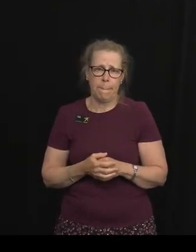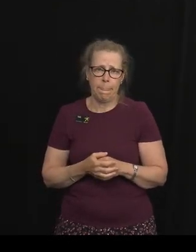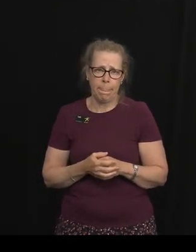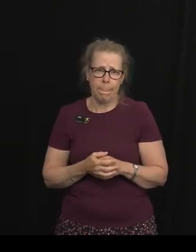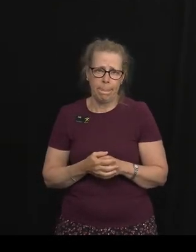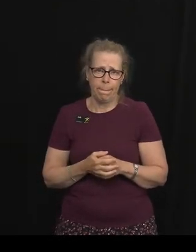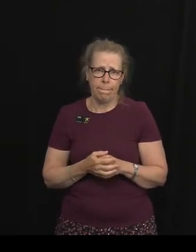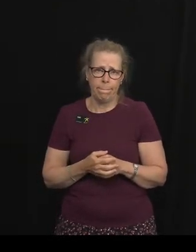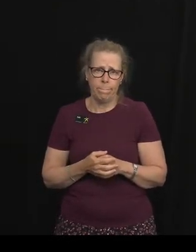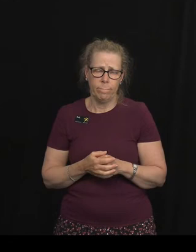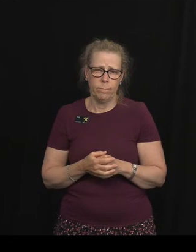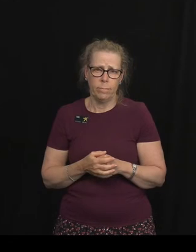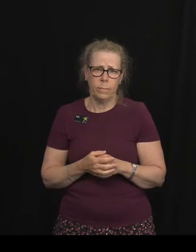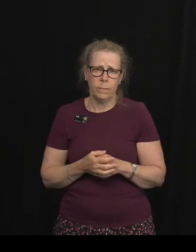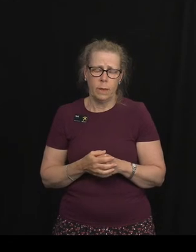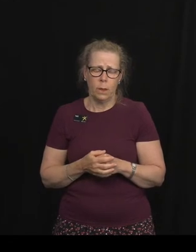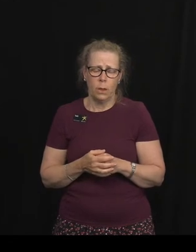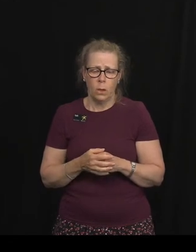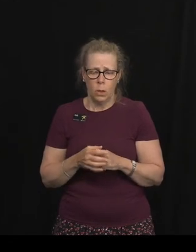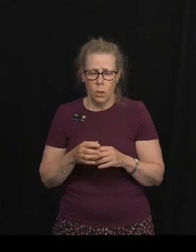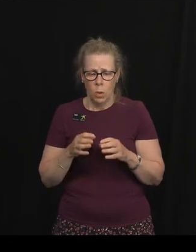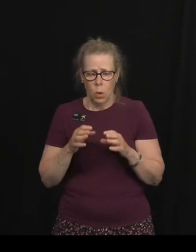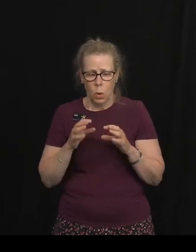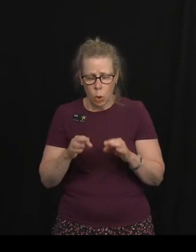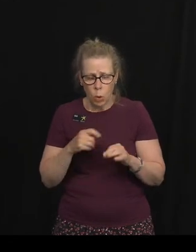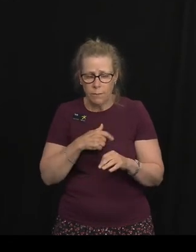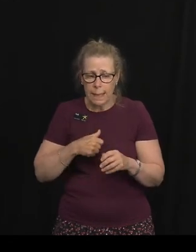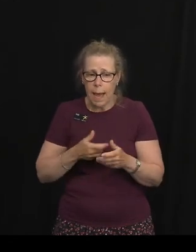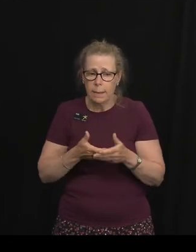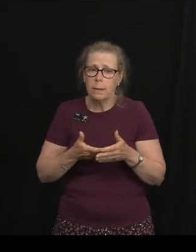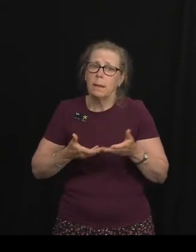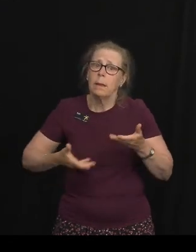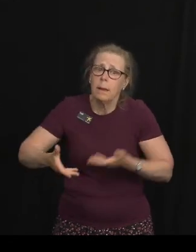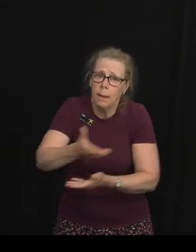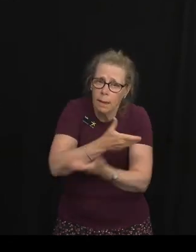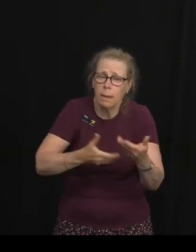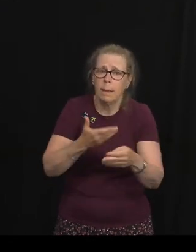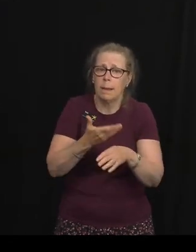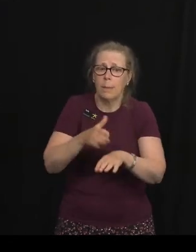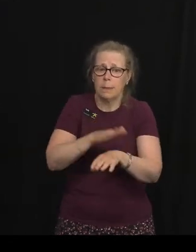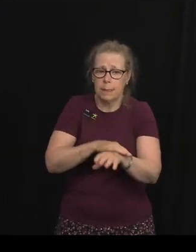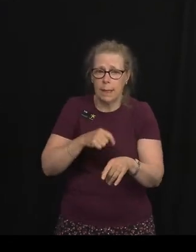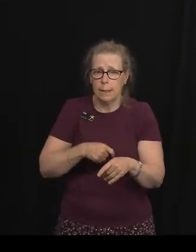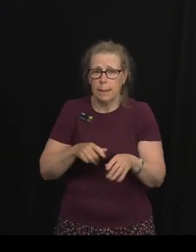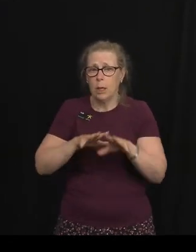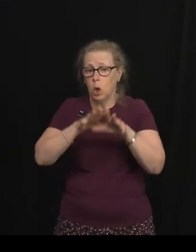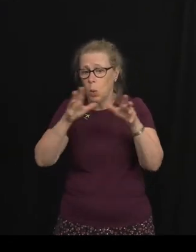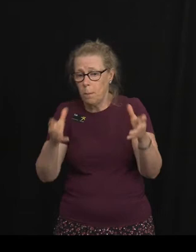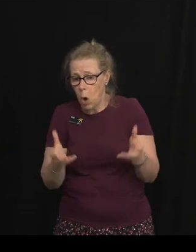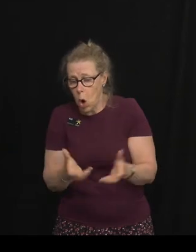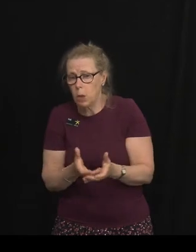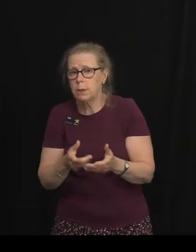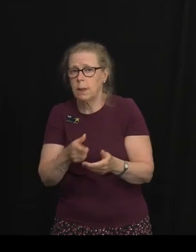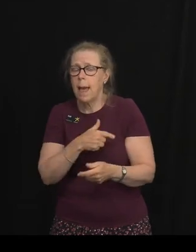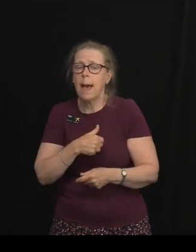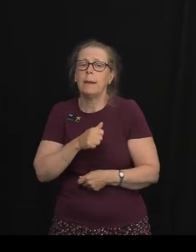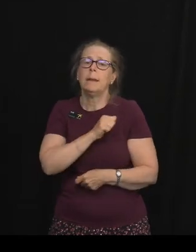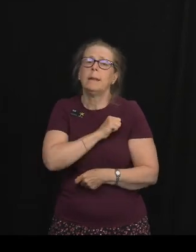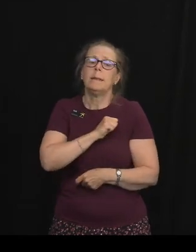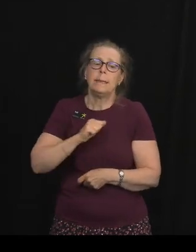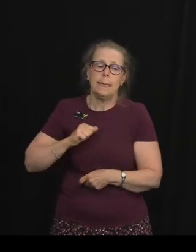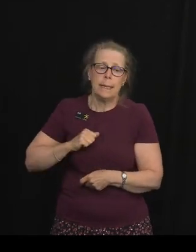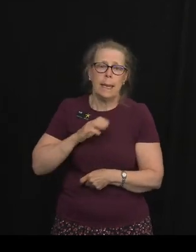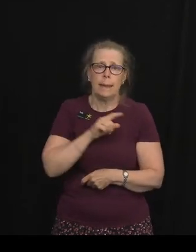And about the capacity, how it was shared, for example, in the Global South, the government were